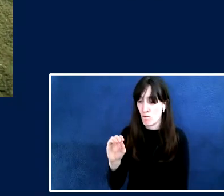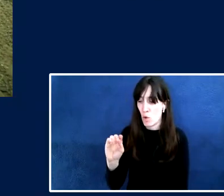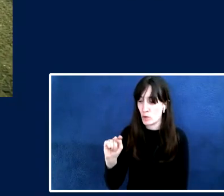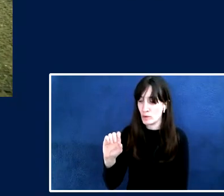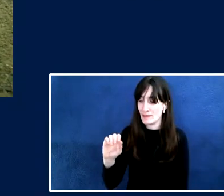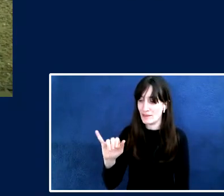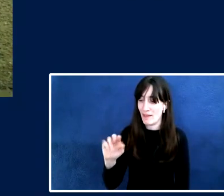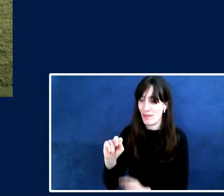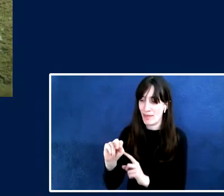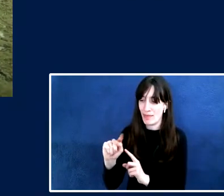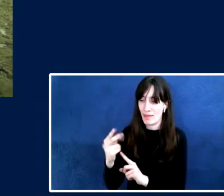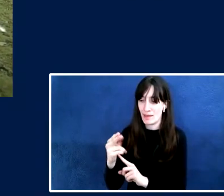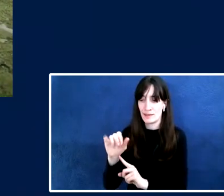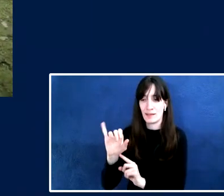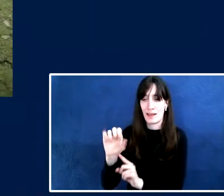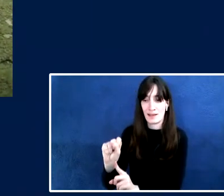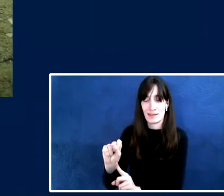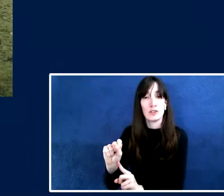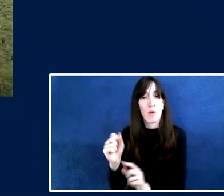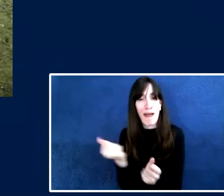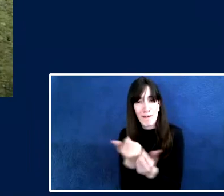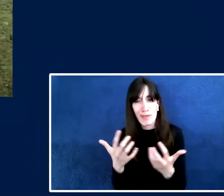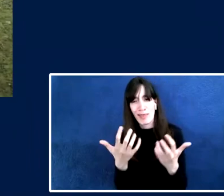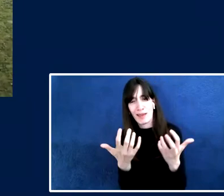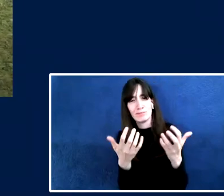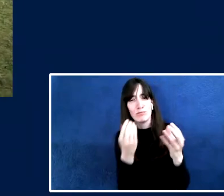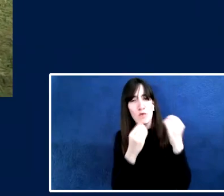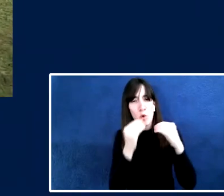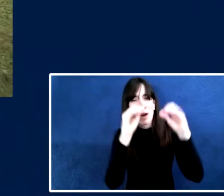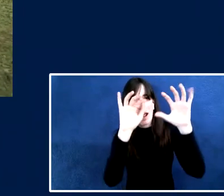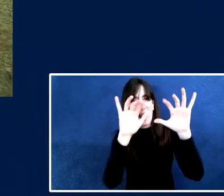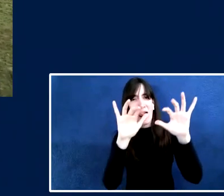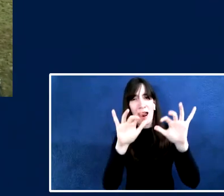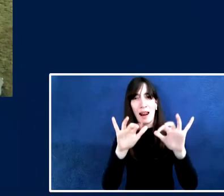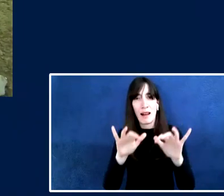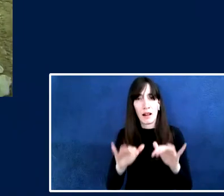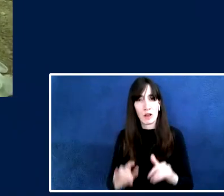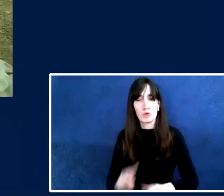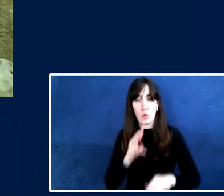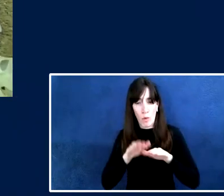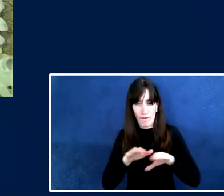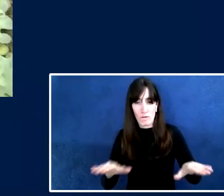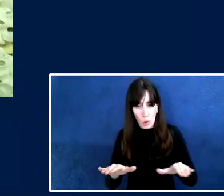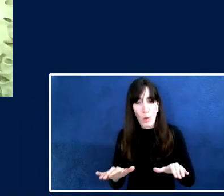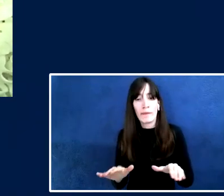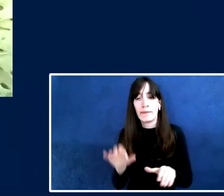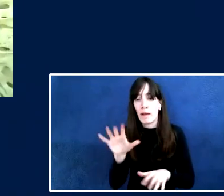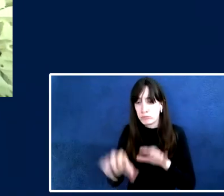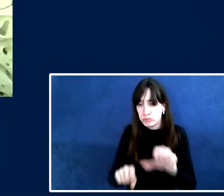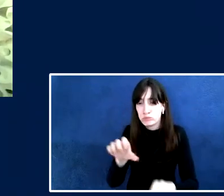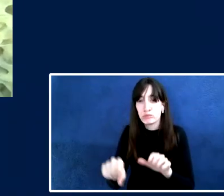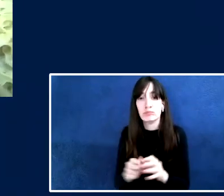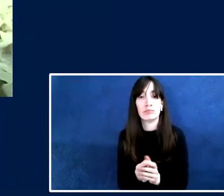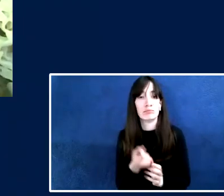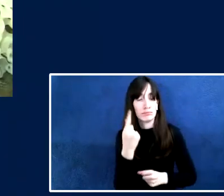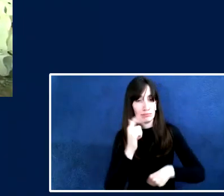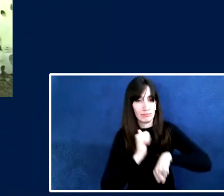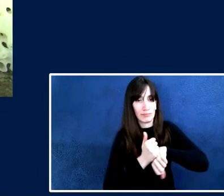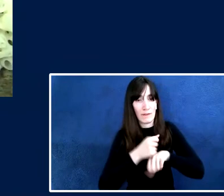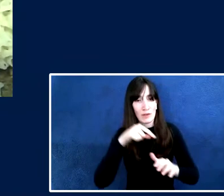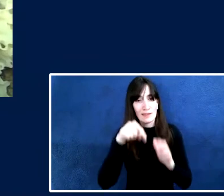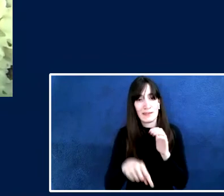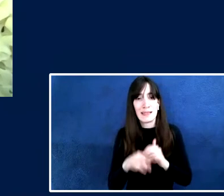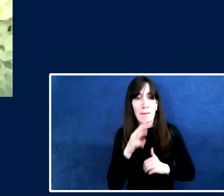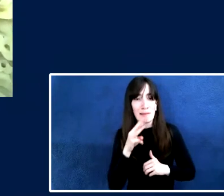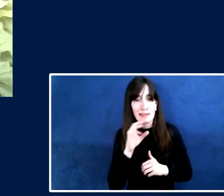and that's what you see as this sinking flux of organic debris. Today we're here setting out what we call the deep sea coral cam, and you can see it in